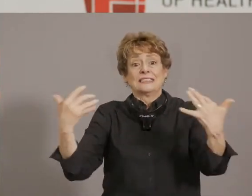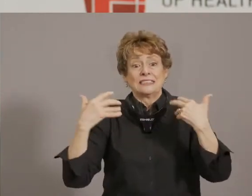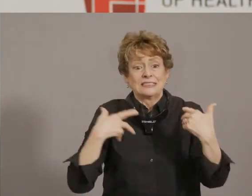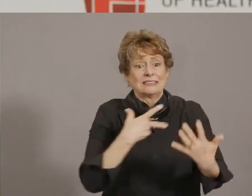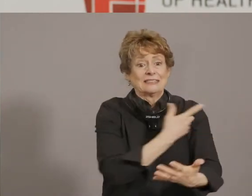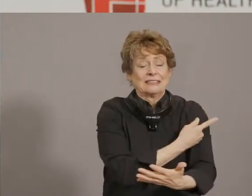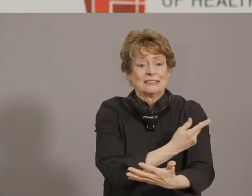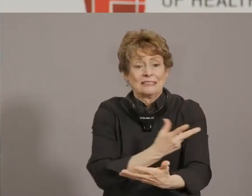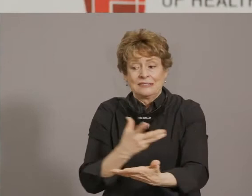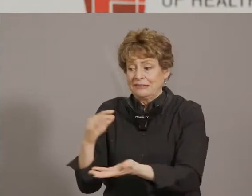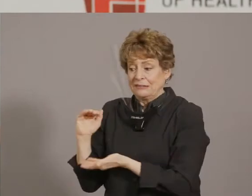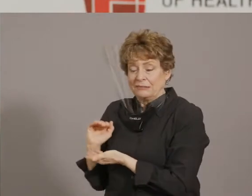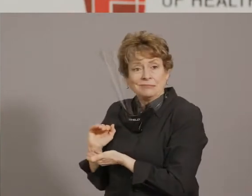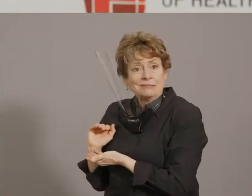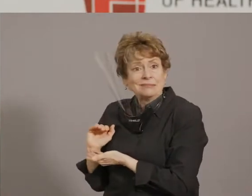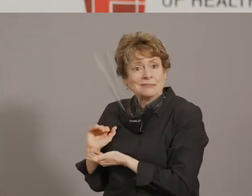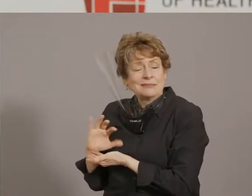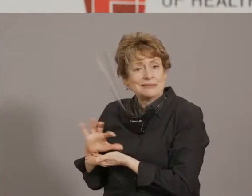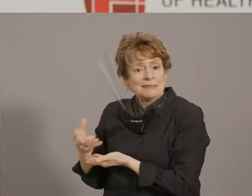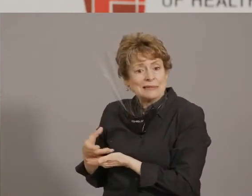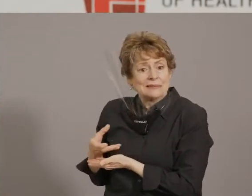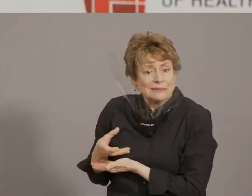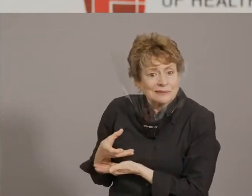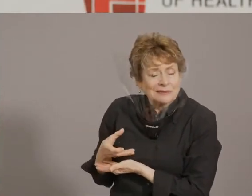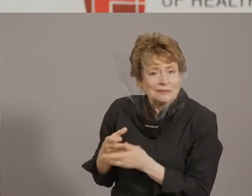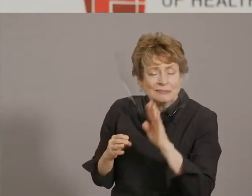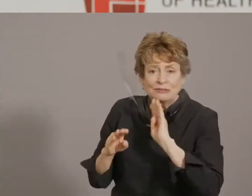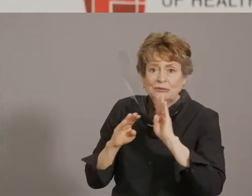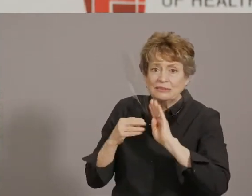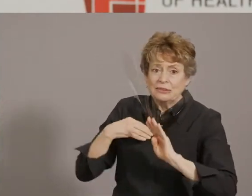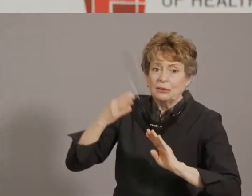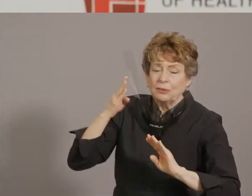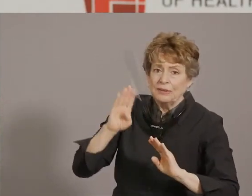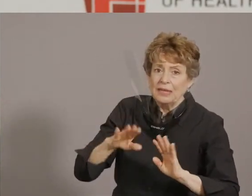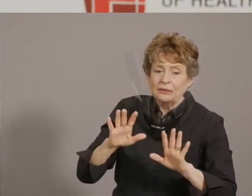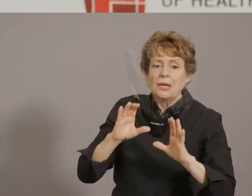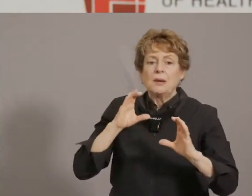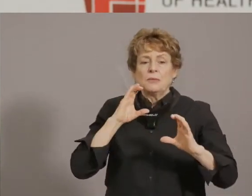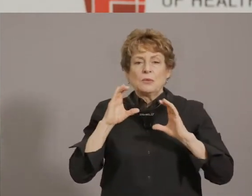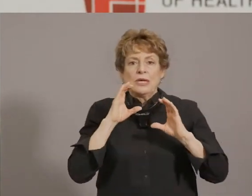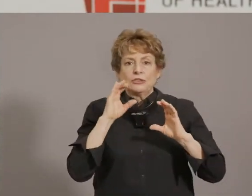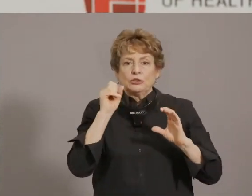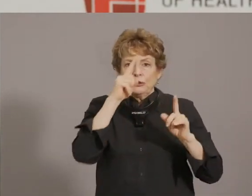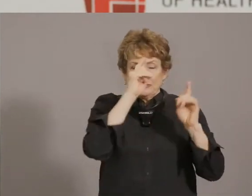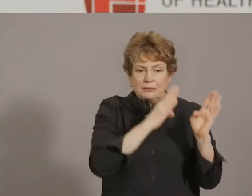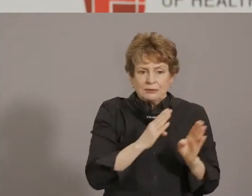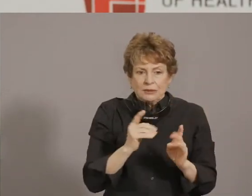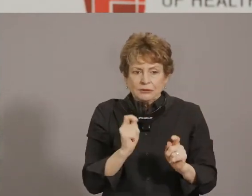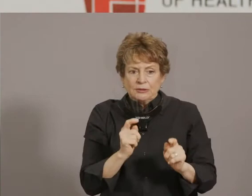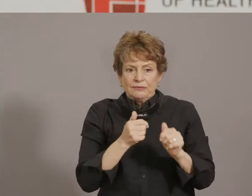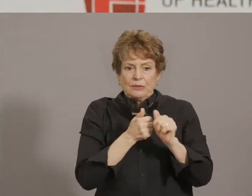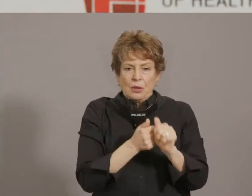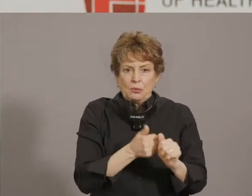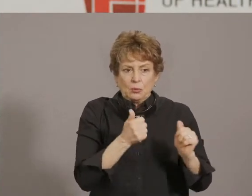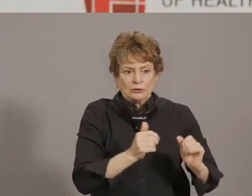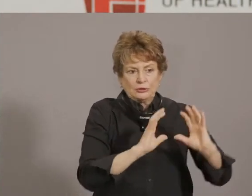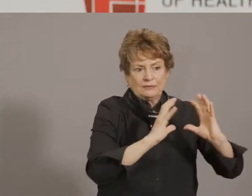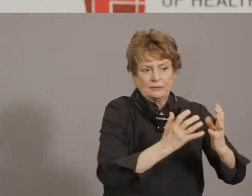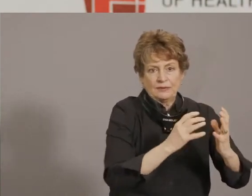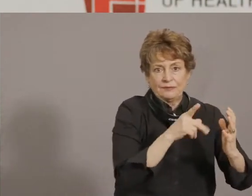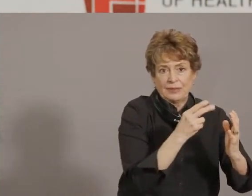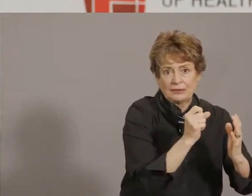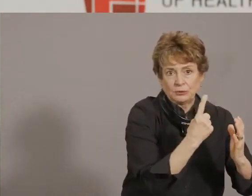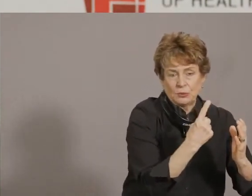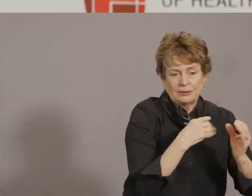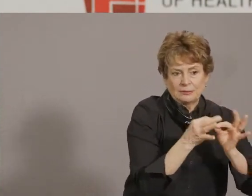it. So we're basing that communication strategy on what phase we're in. So when will